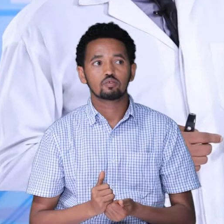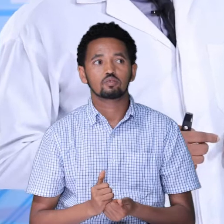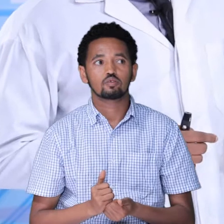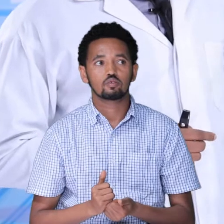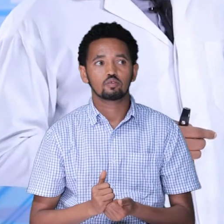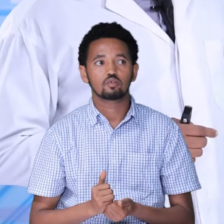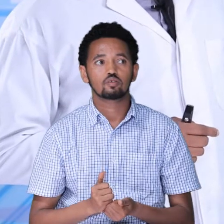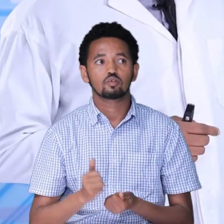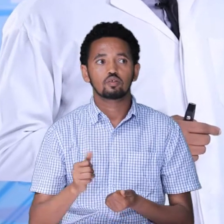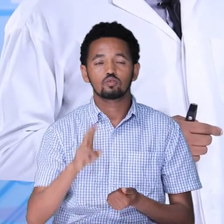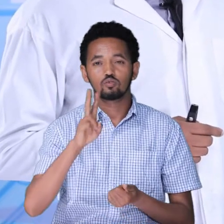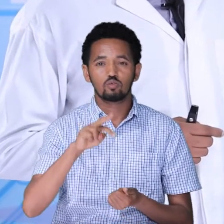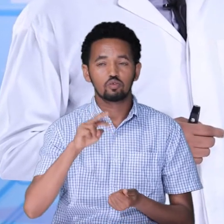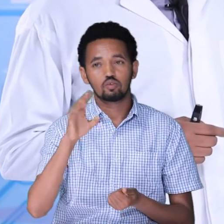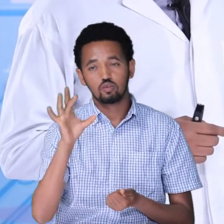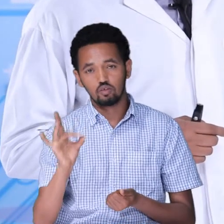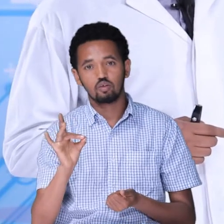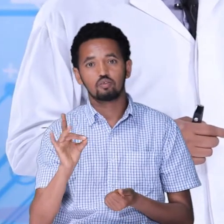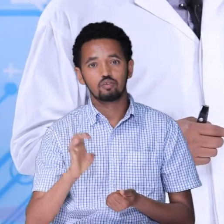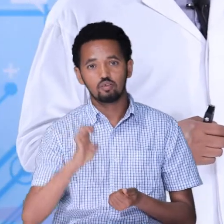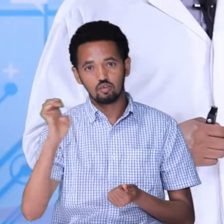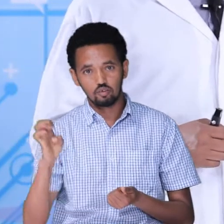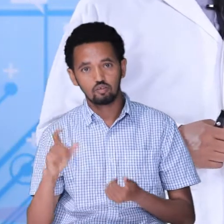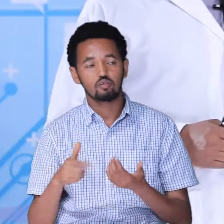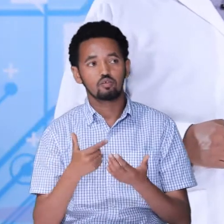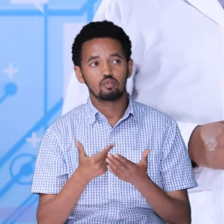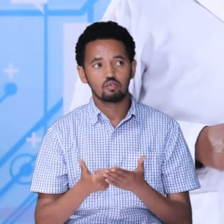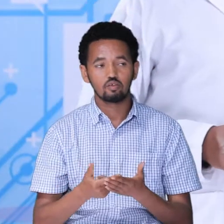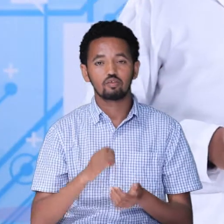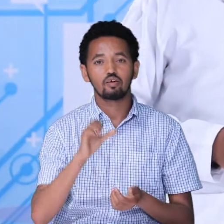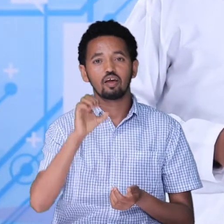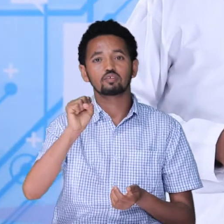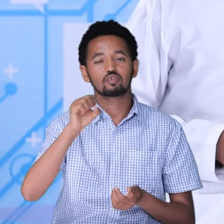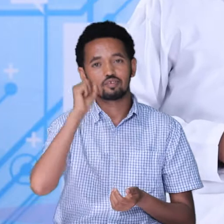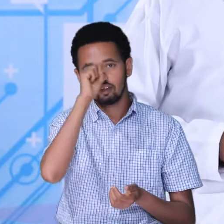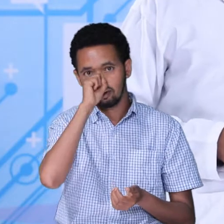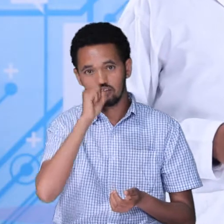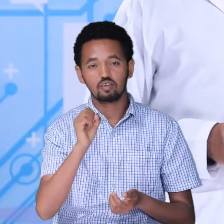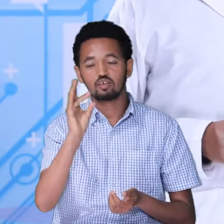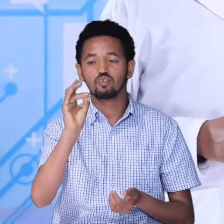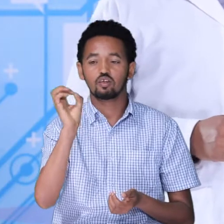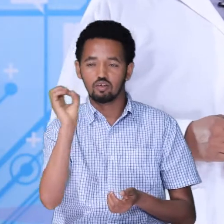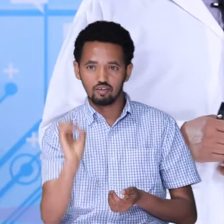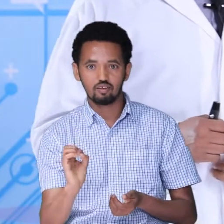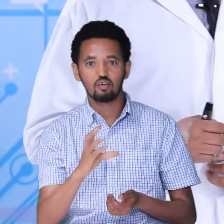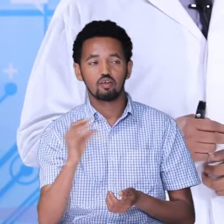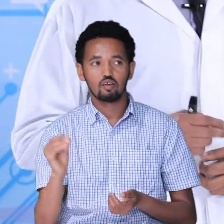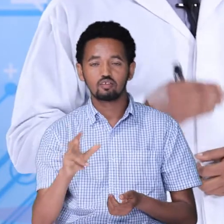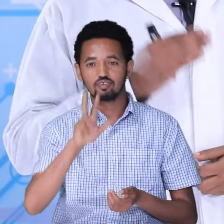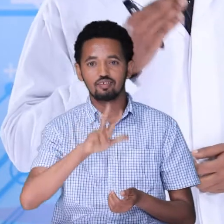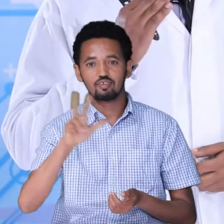minutes east. In the west, Cape Verde, Senegal, 17 degrees and